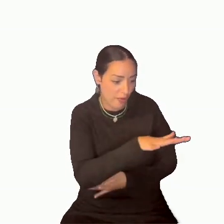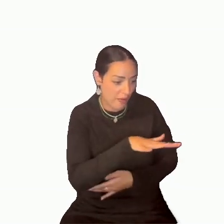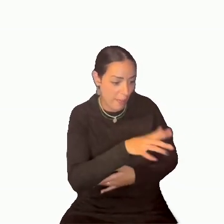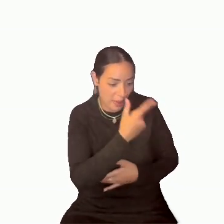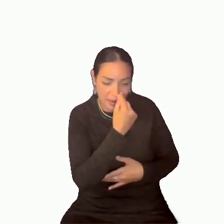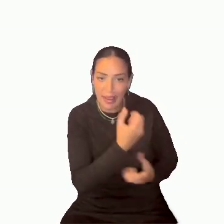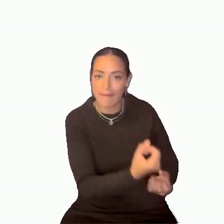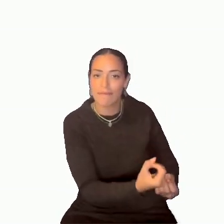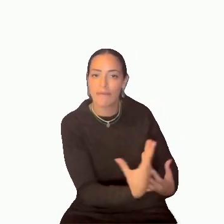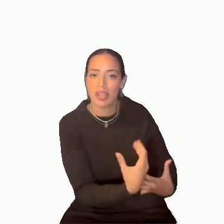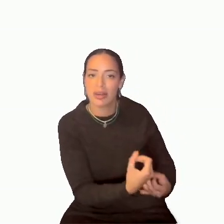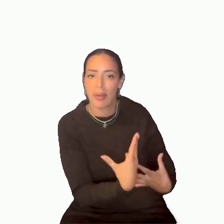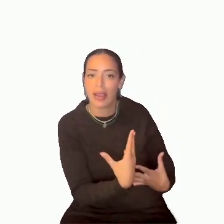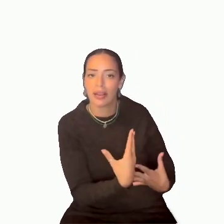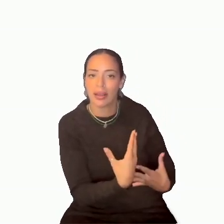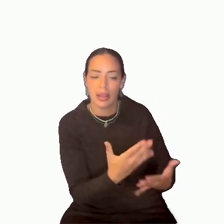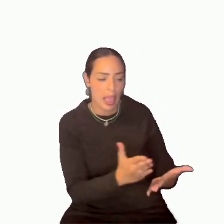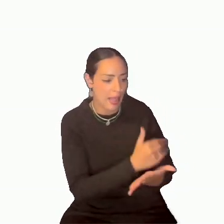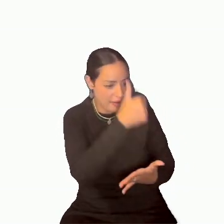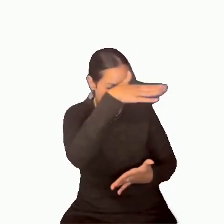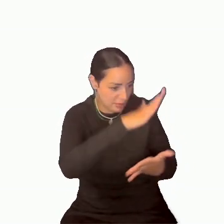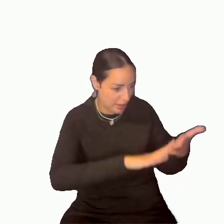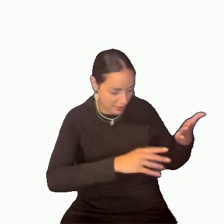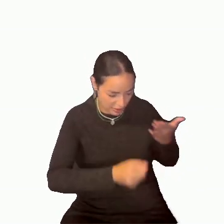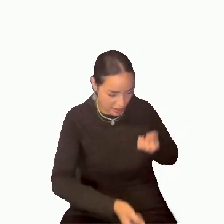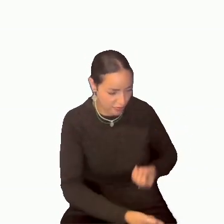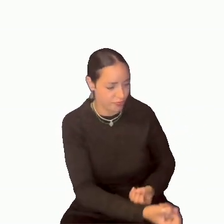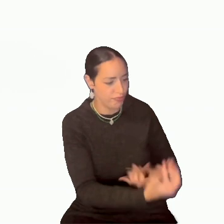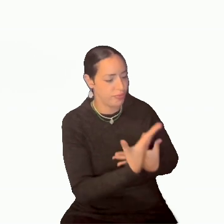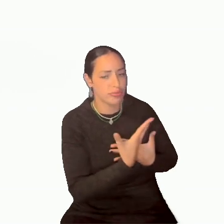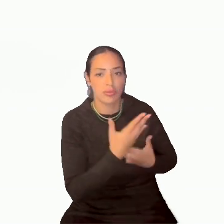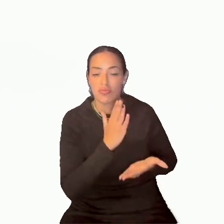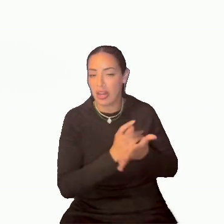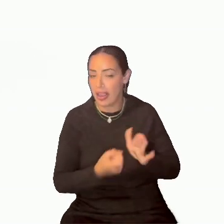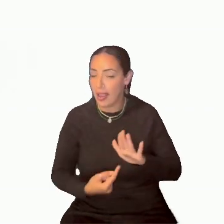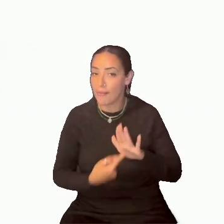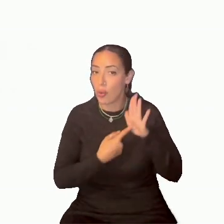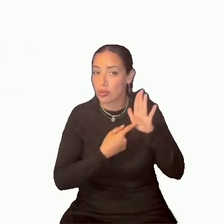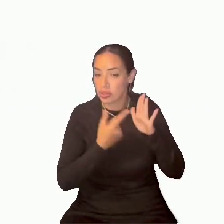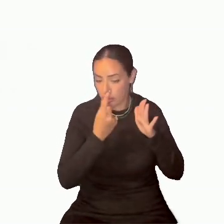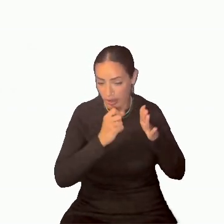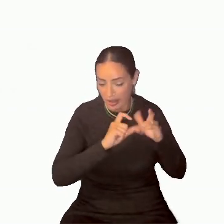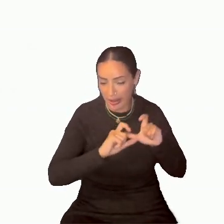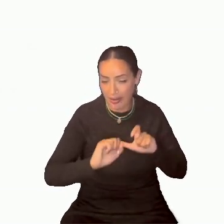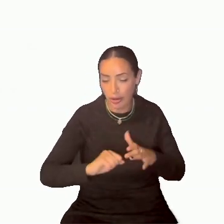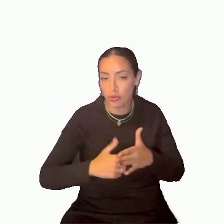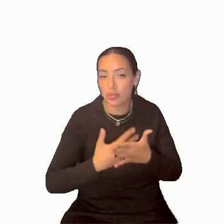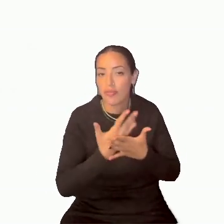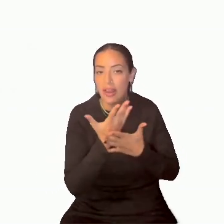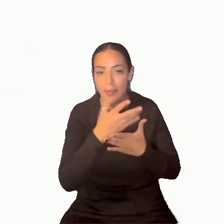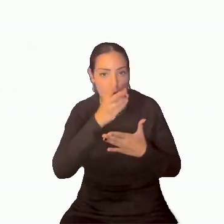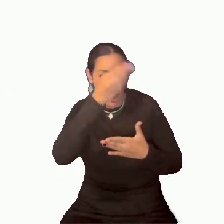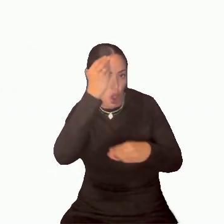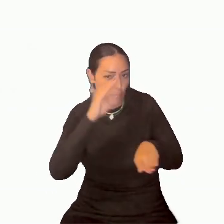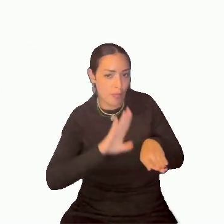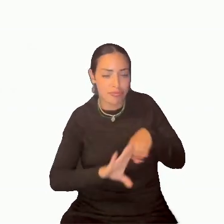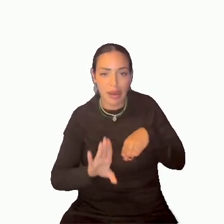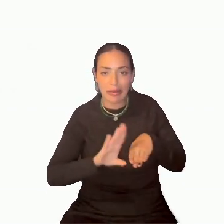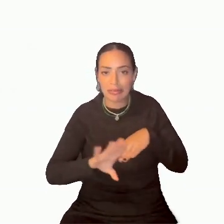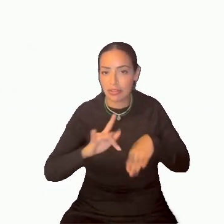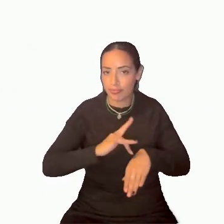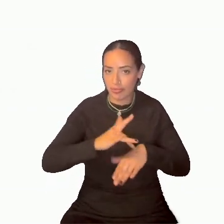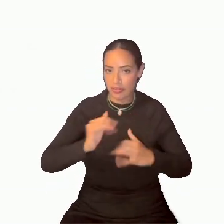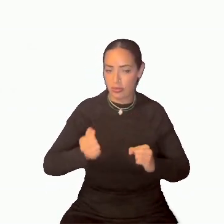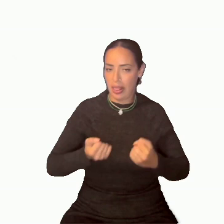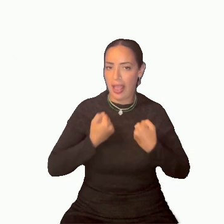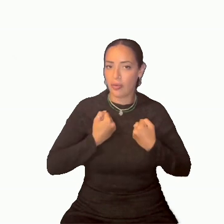can give feedback and have their experiences heard is critical, so as to continue to develop and learn from practice. This also offers